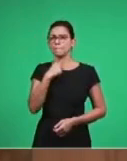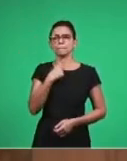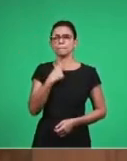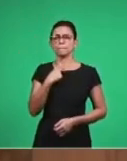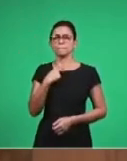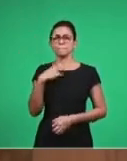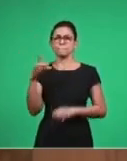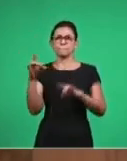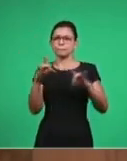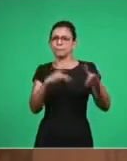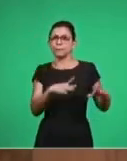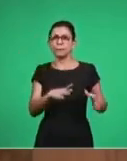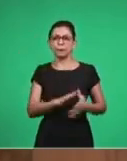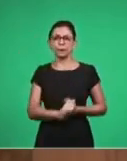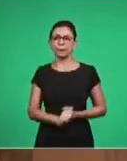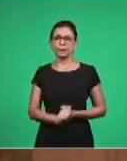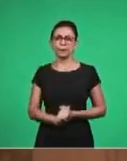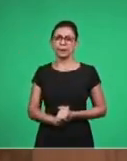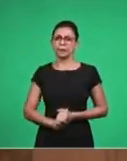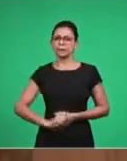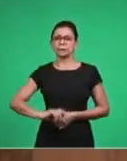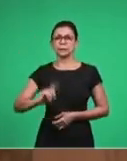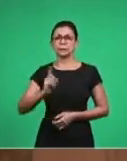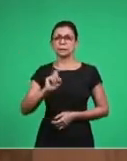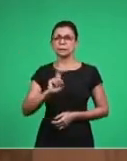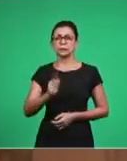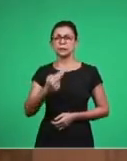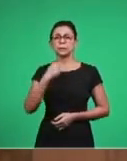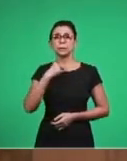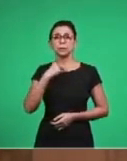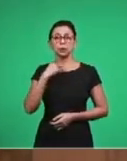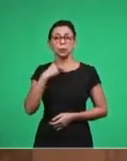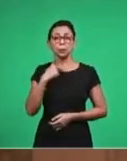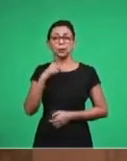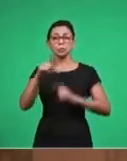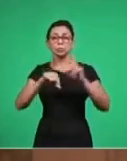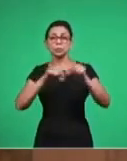cannot let our own confidence,